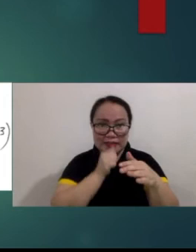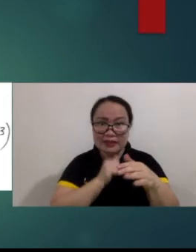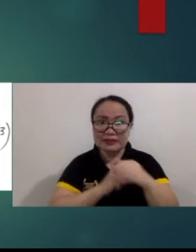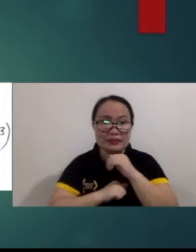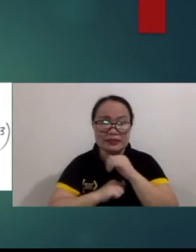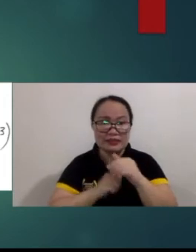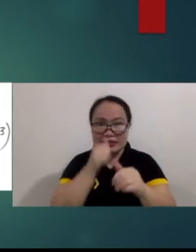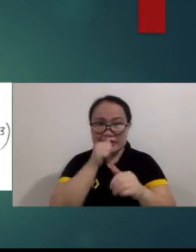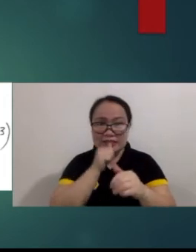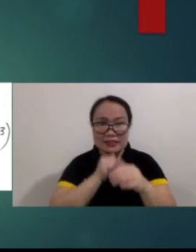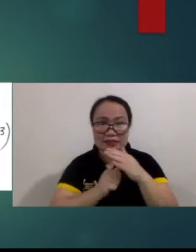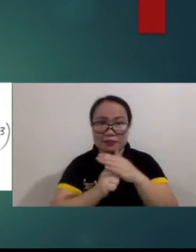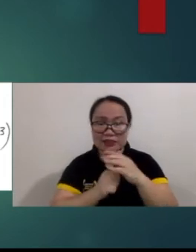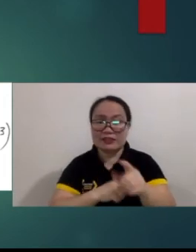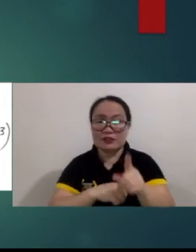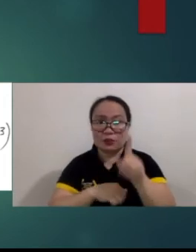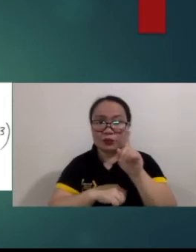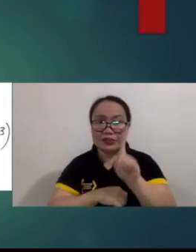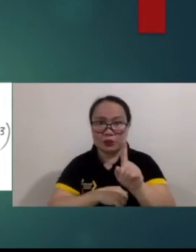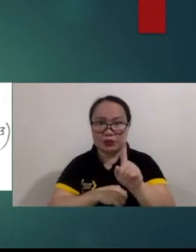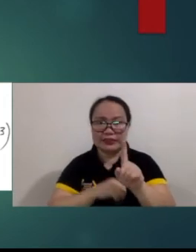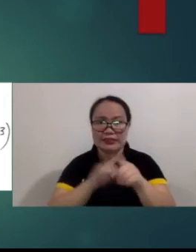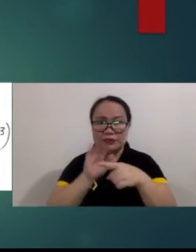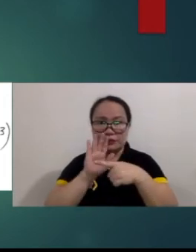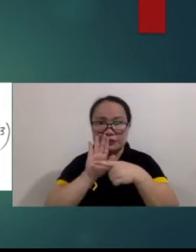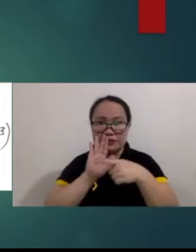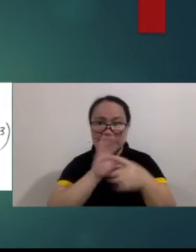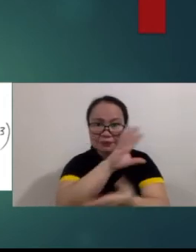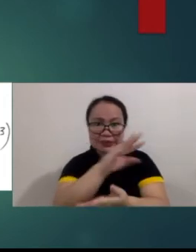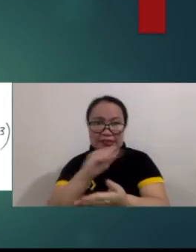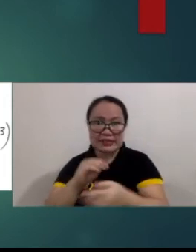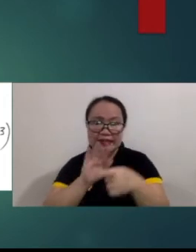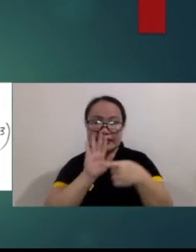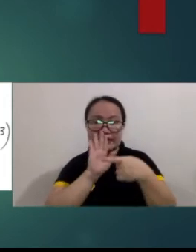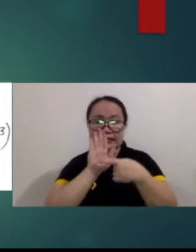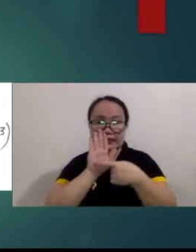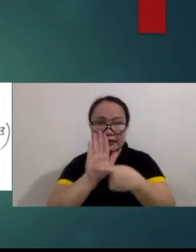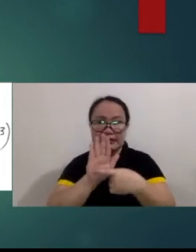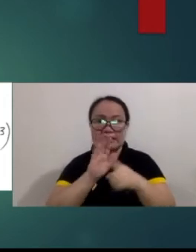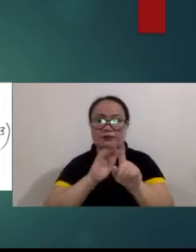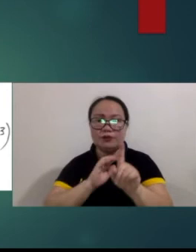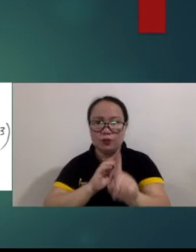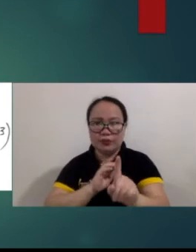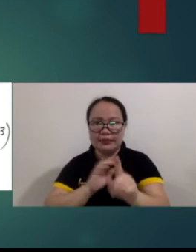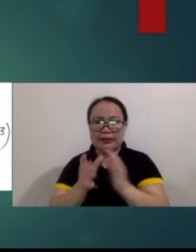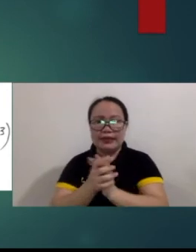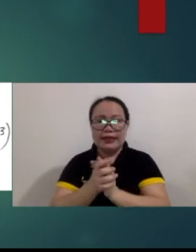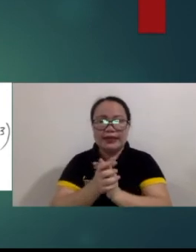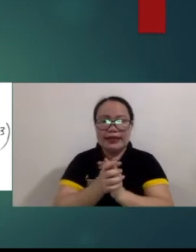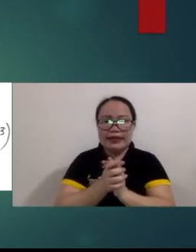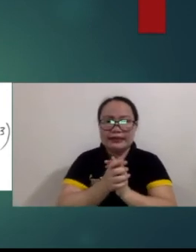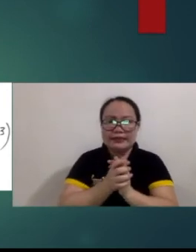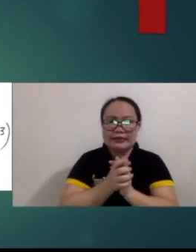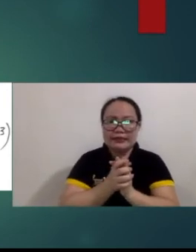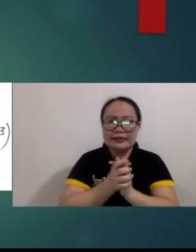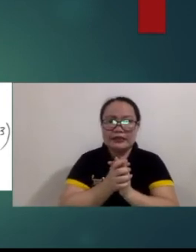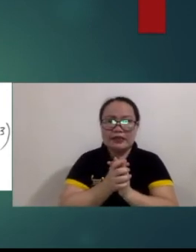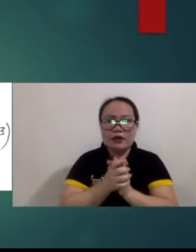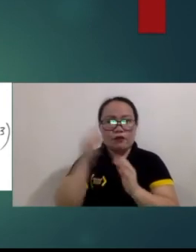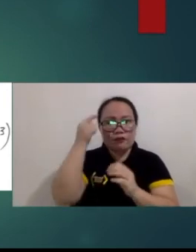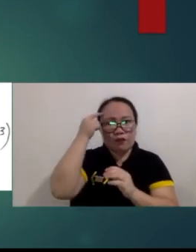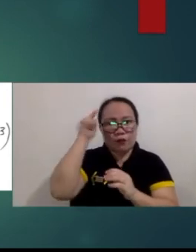It's not seen, but it's always 1. So copy the sign, negative 1. And